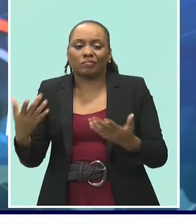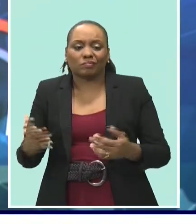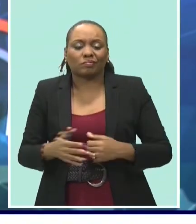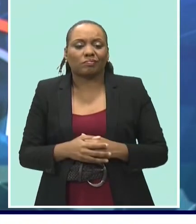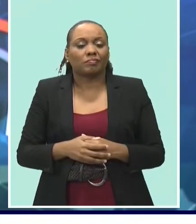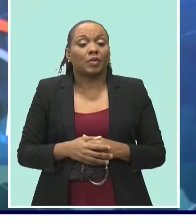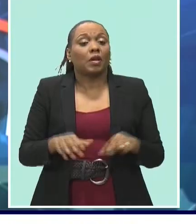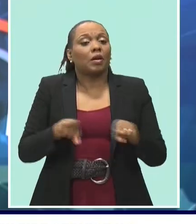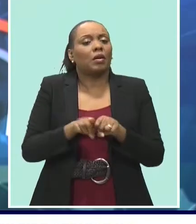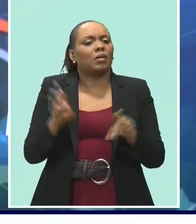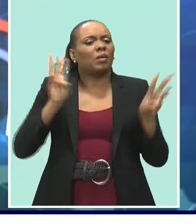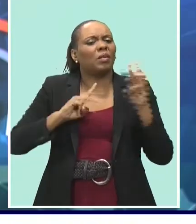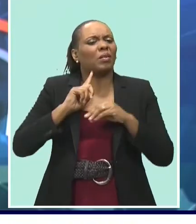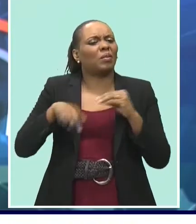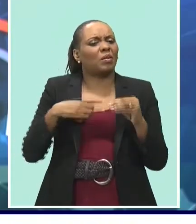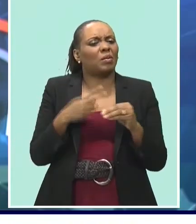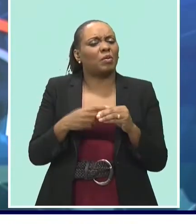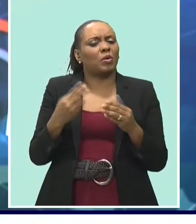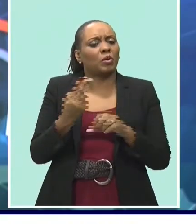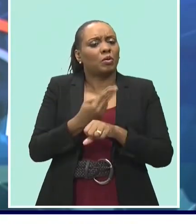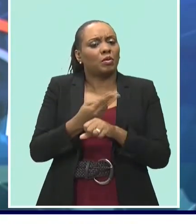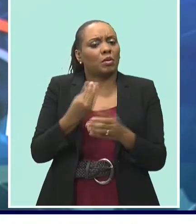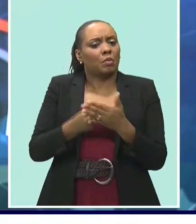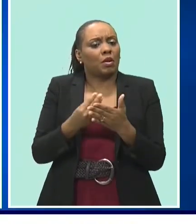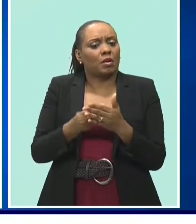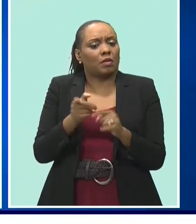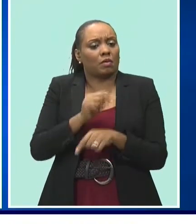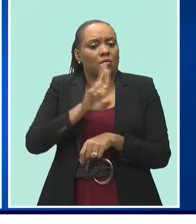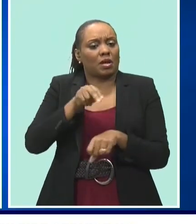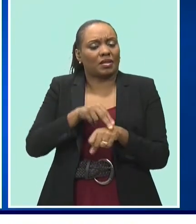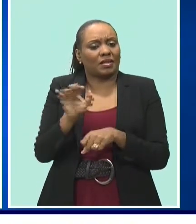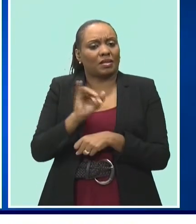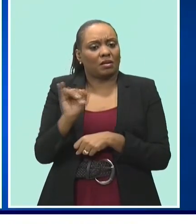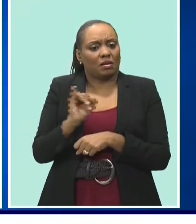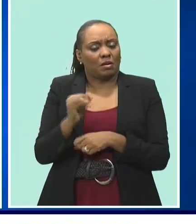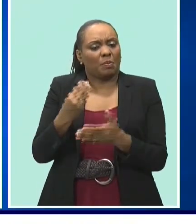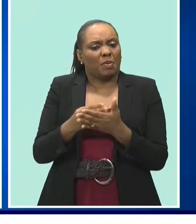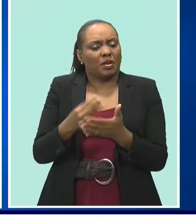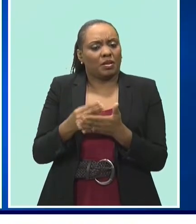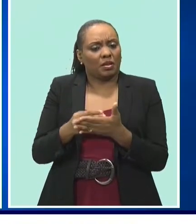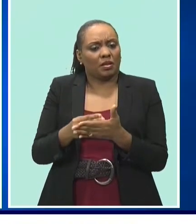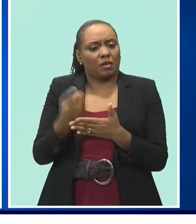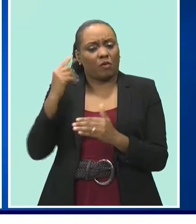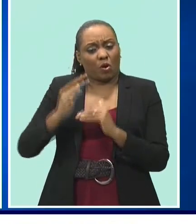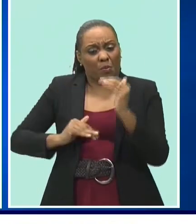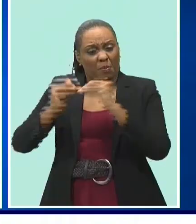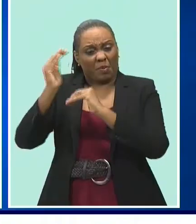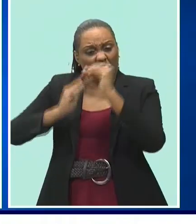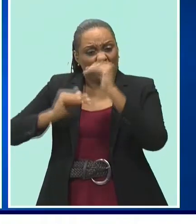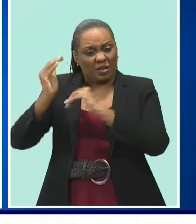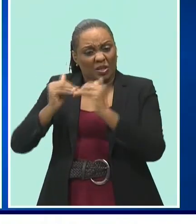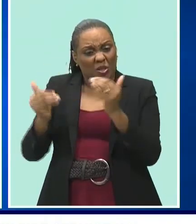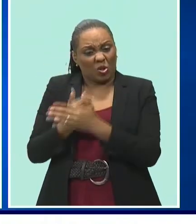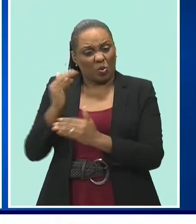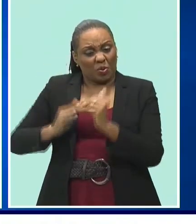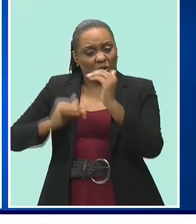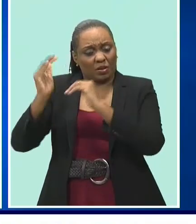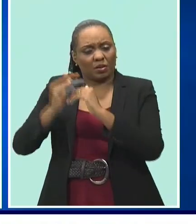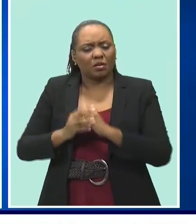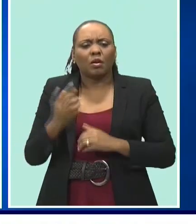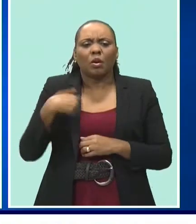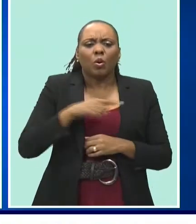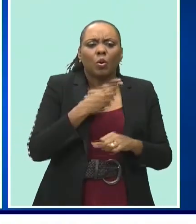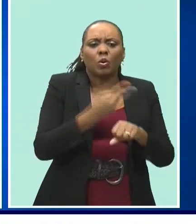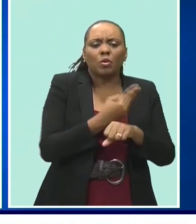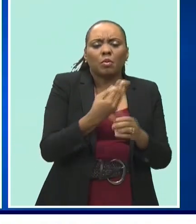national insurance funds to construct the building. We are using national insurance funds that are put aside for